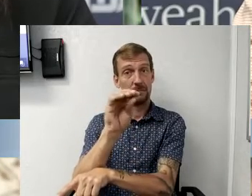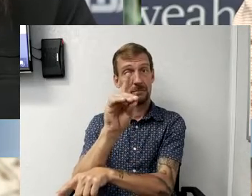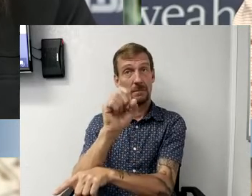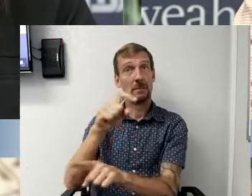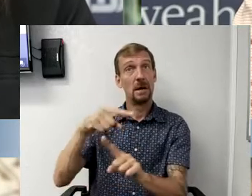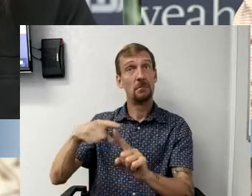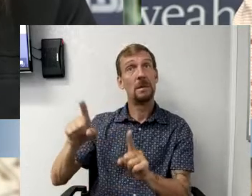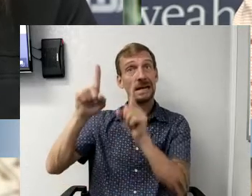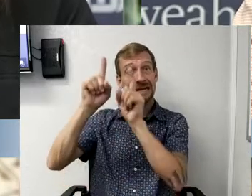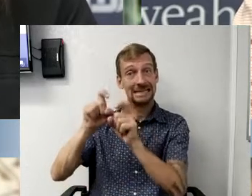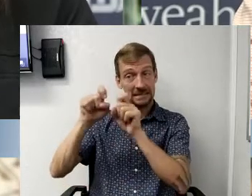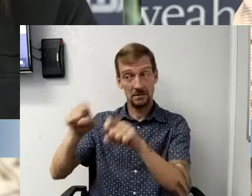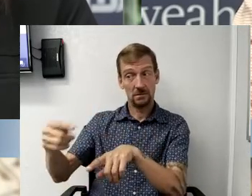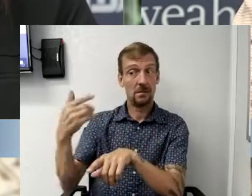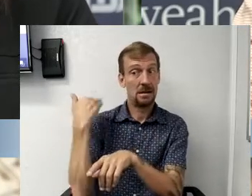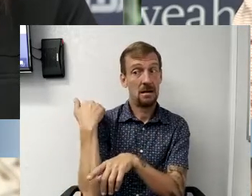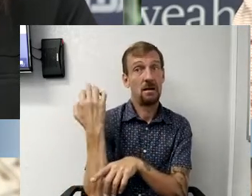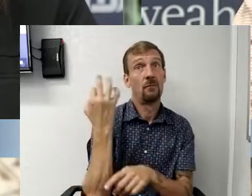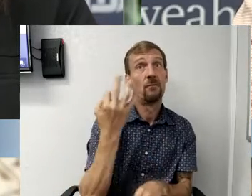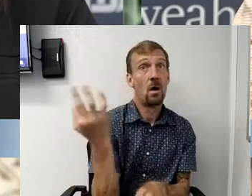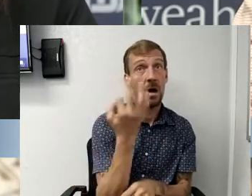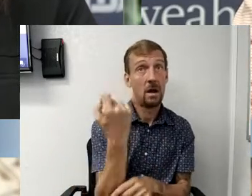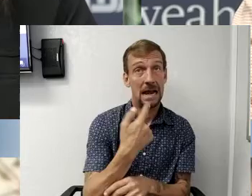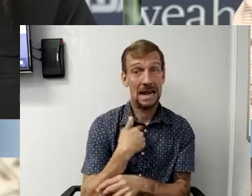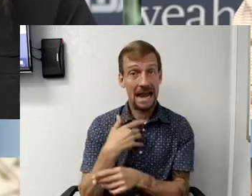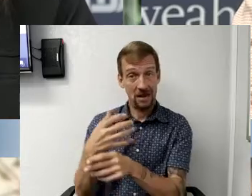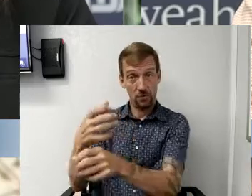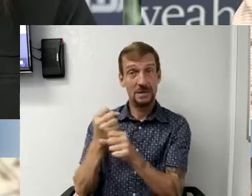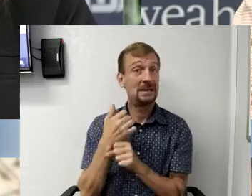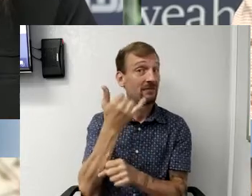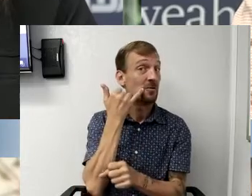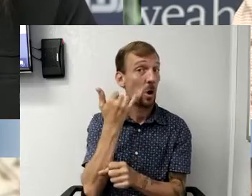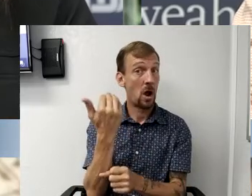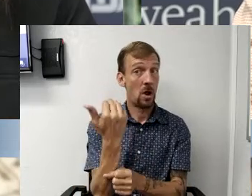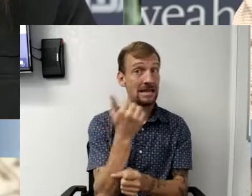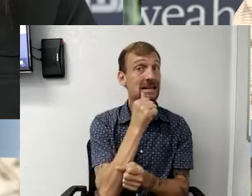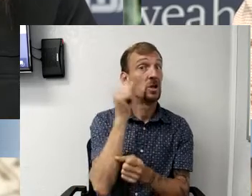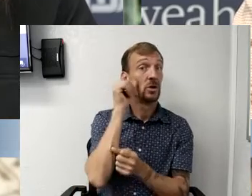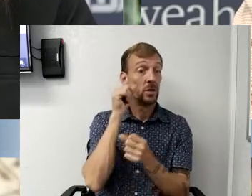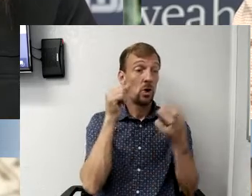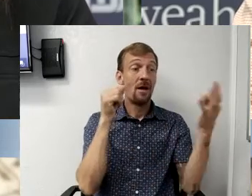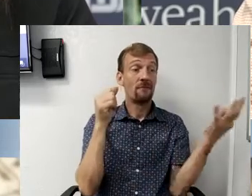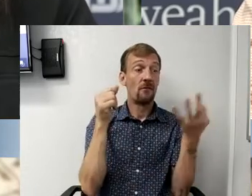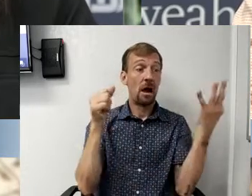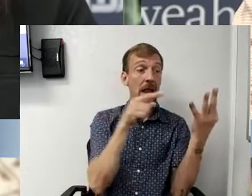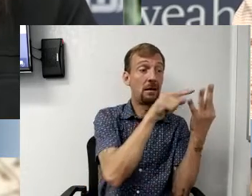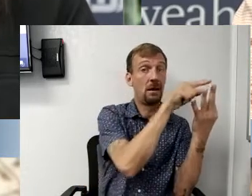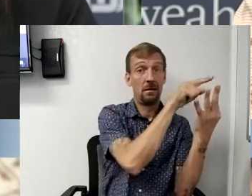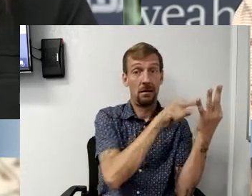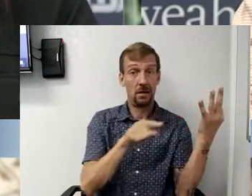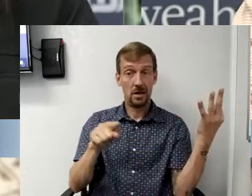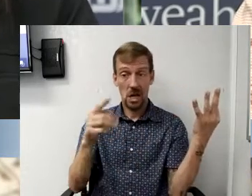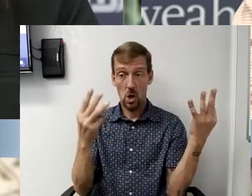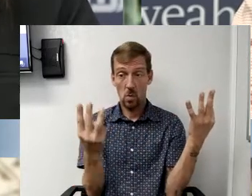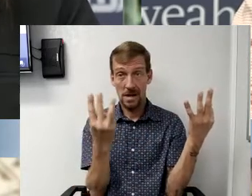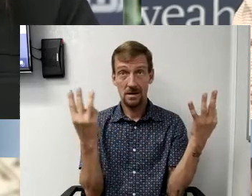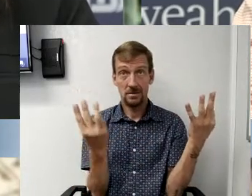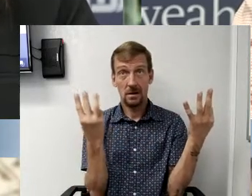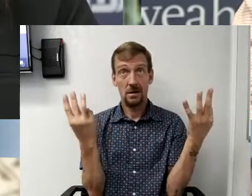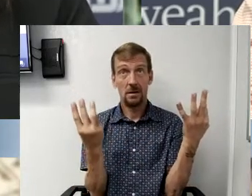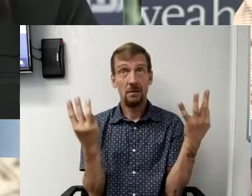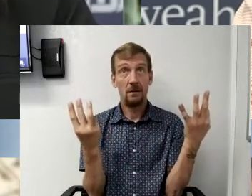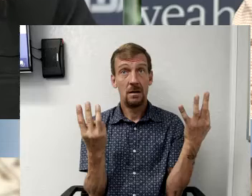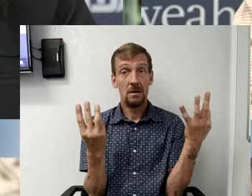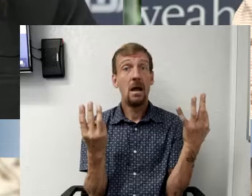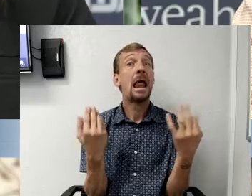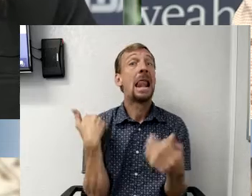was tested last Friday, and I received the call yesterday. So Friday to Wednesday. Wednesday was when I received the call.